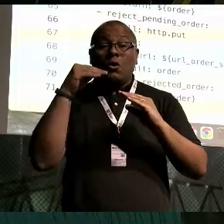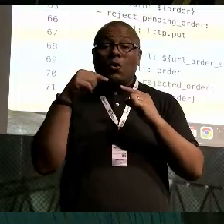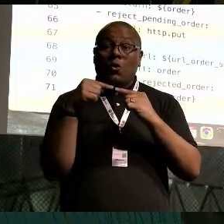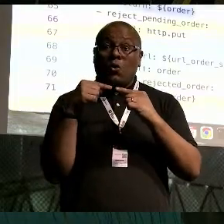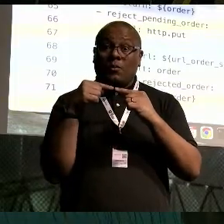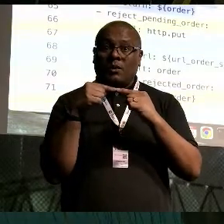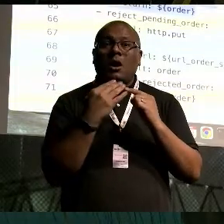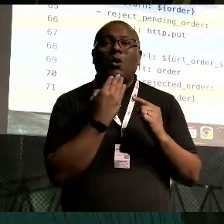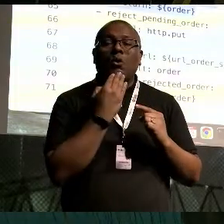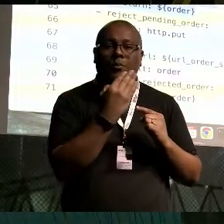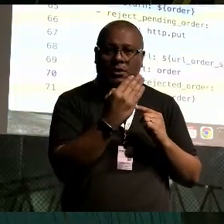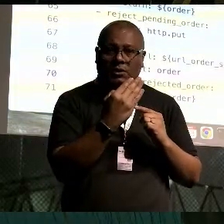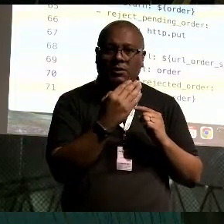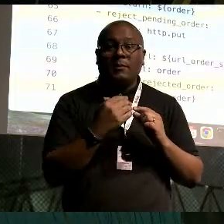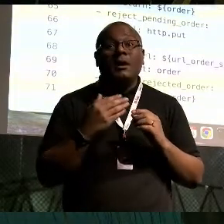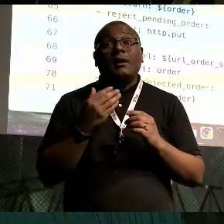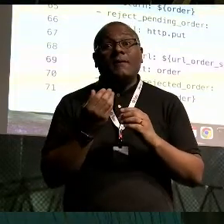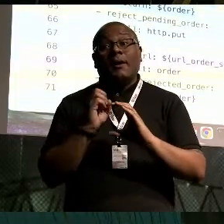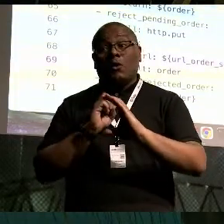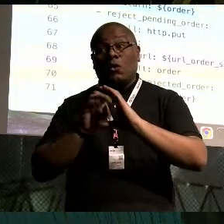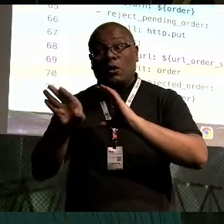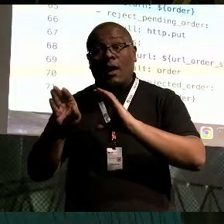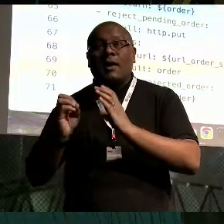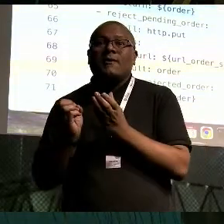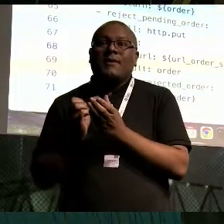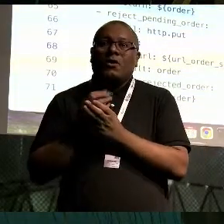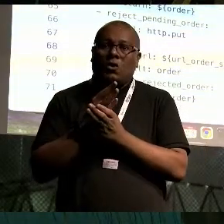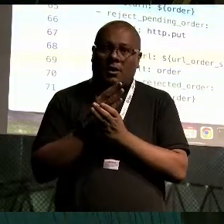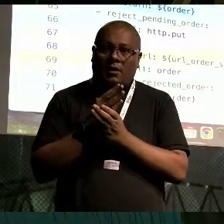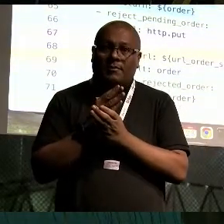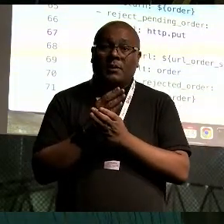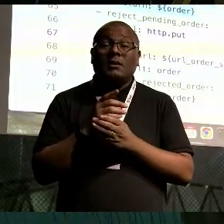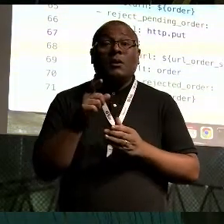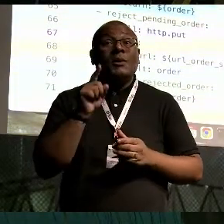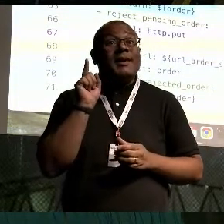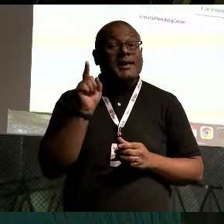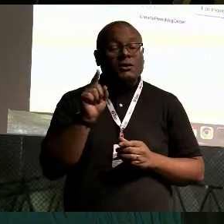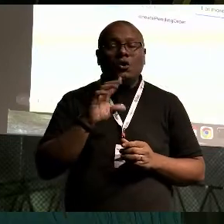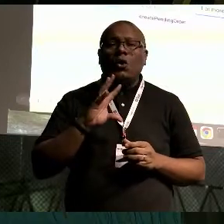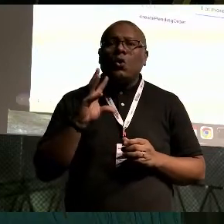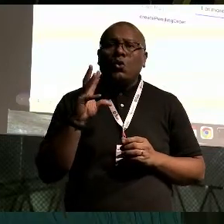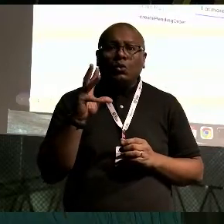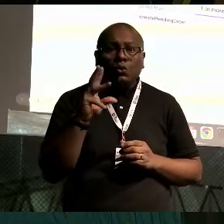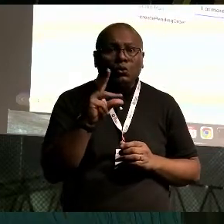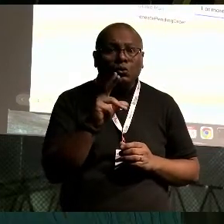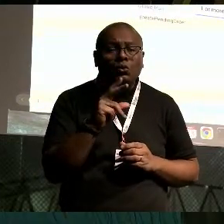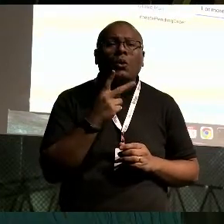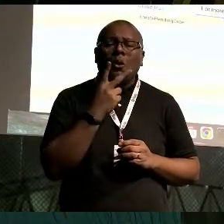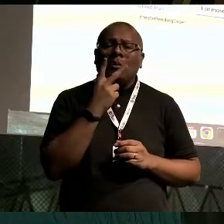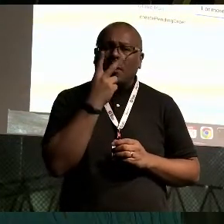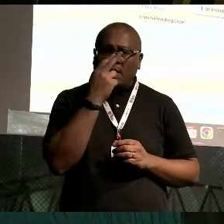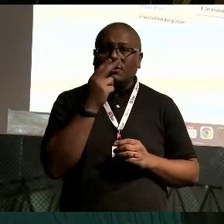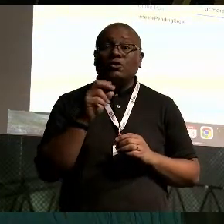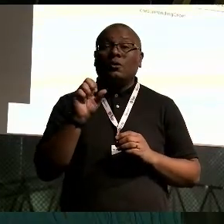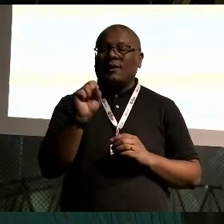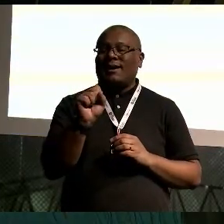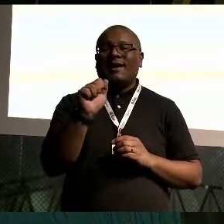the order and return the order, right? So that's also a common pattern I see, the retries and Saga pattern.